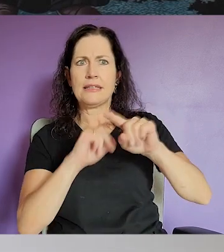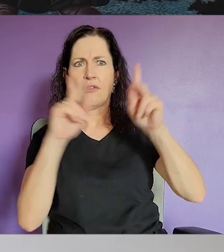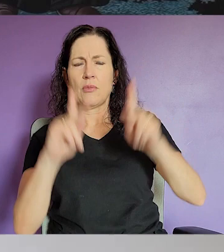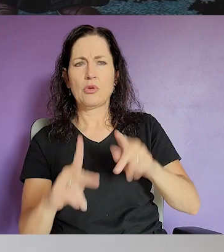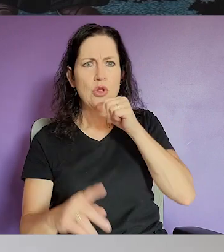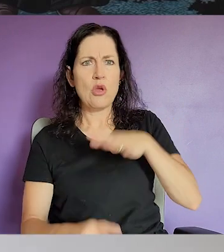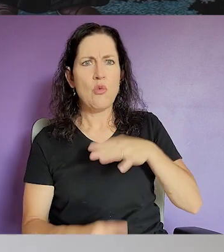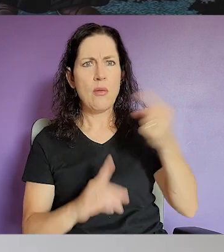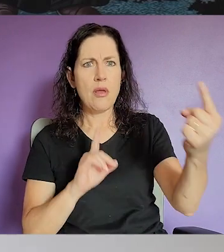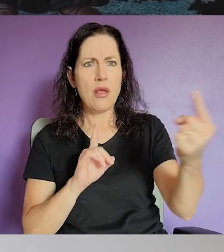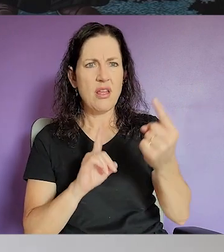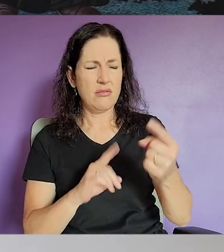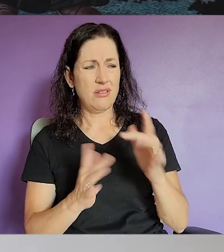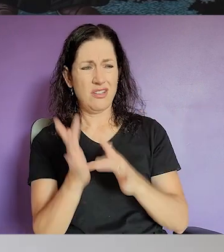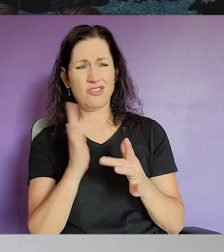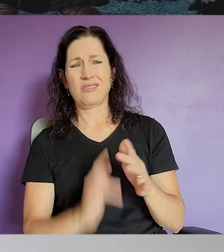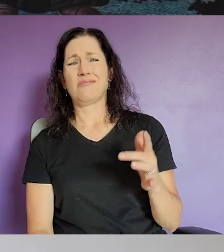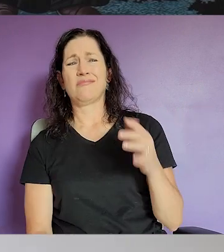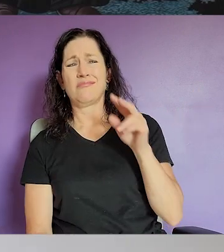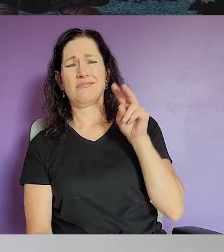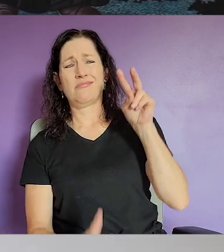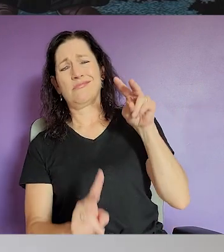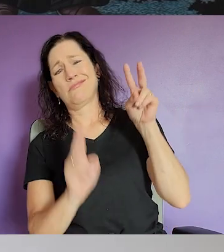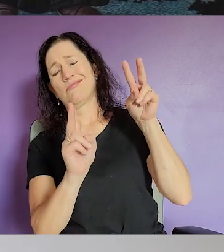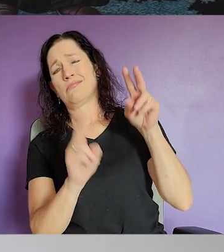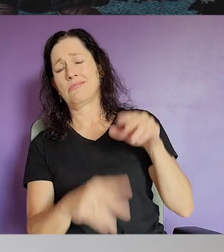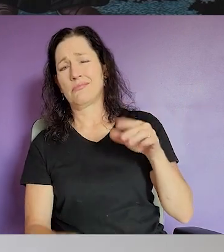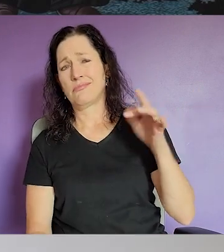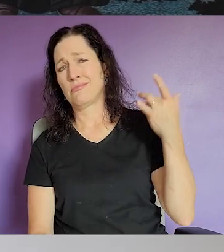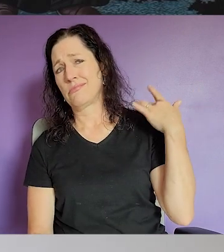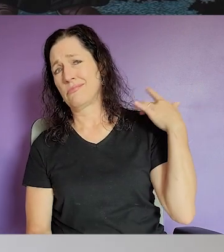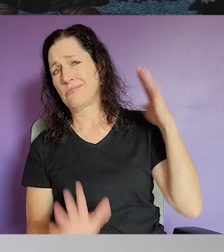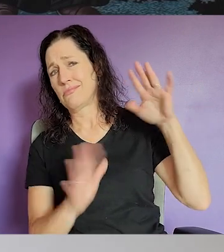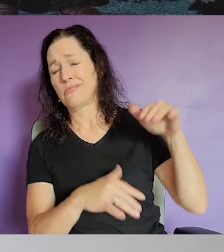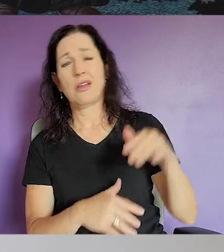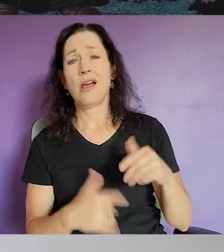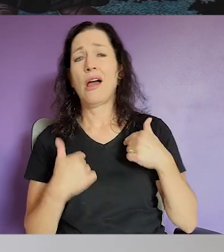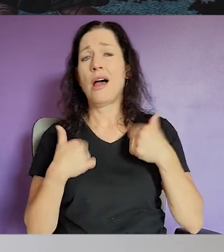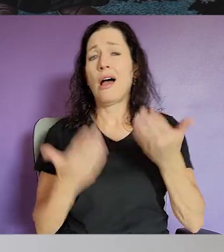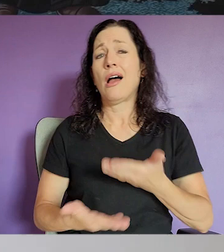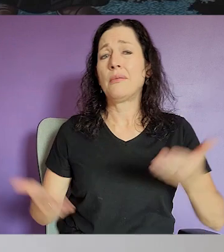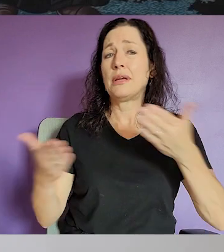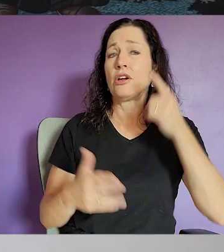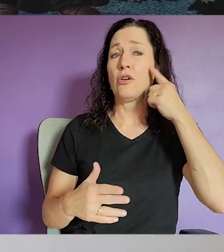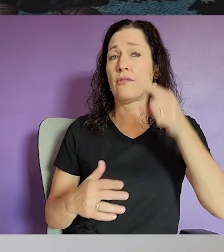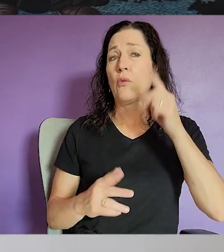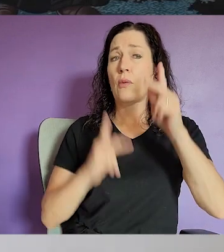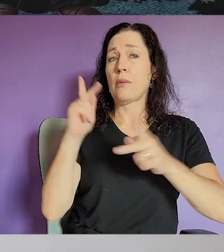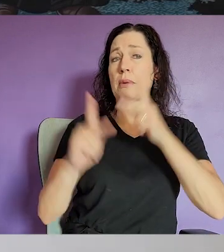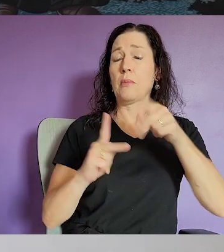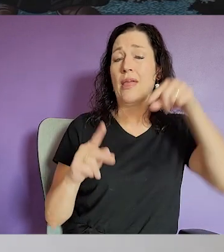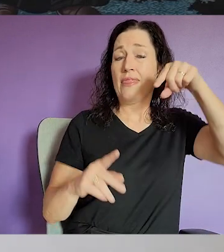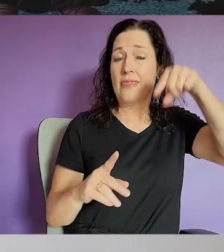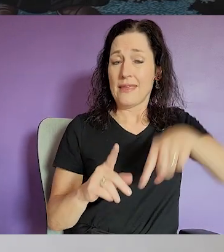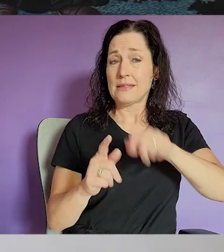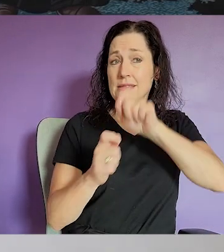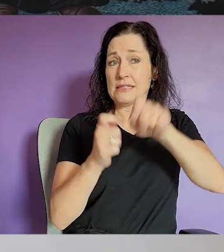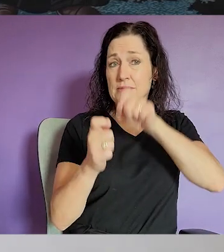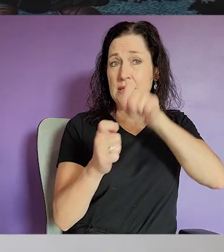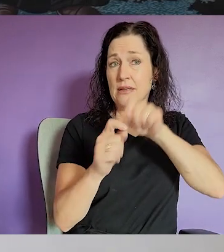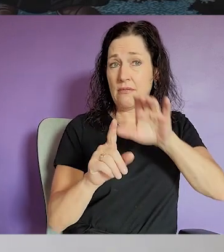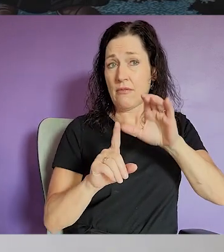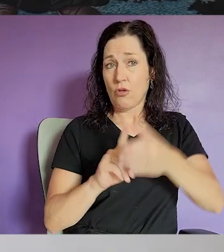person, and Jesus has nothing to do with her. I am sent for the people of this